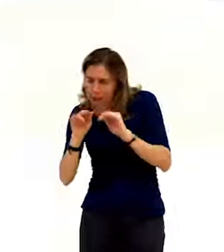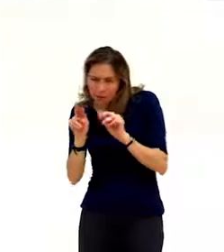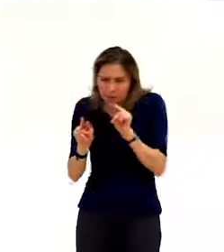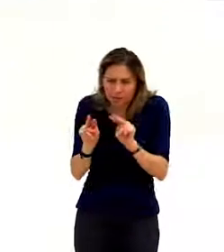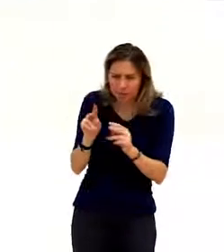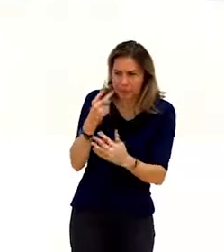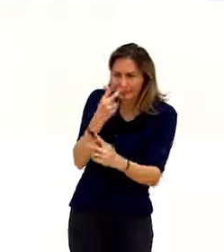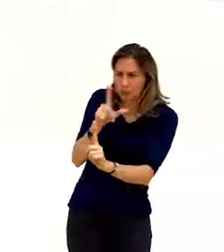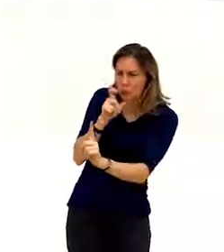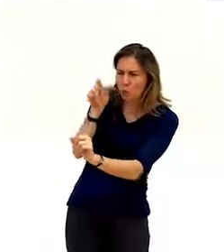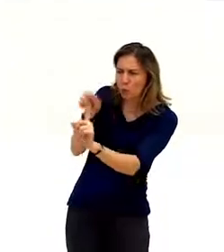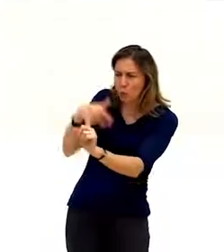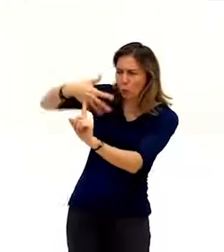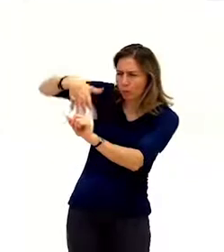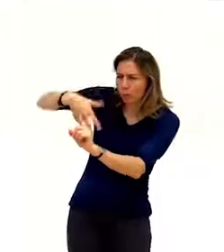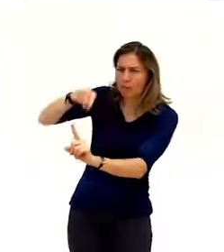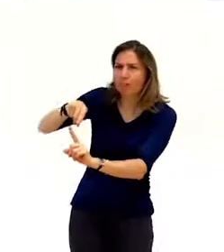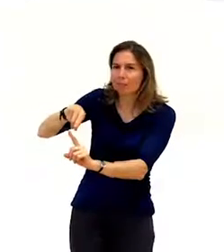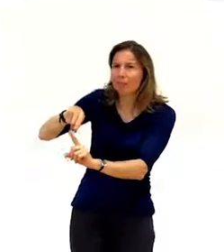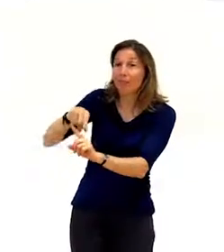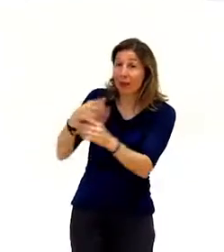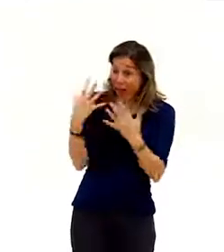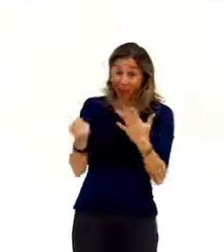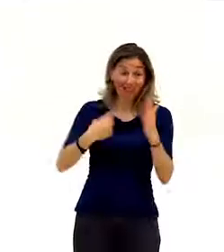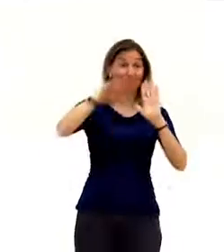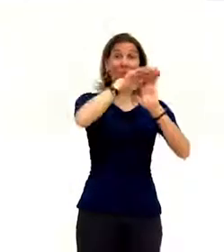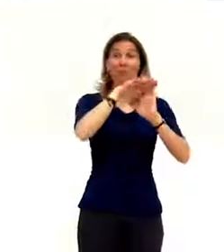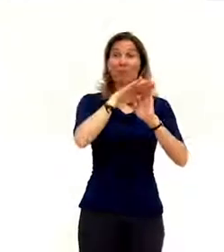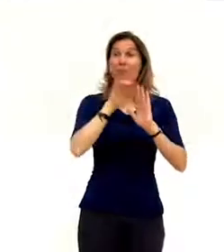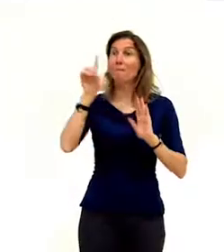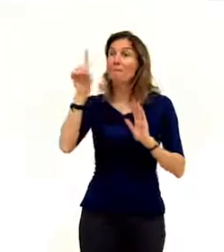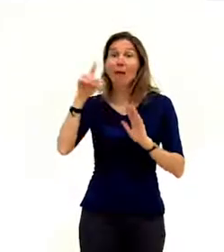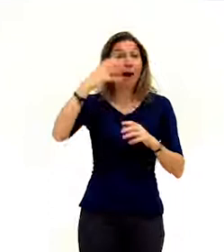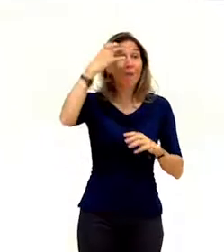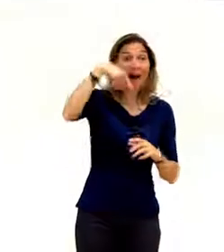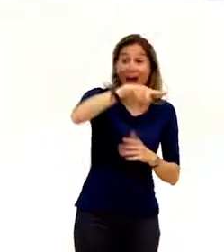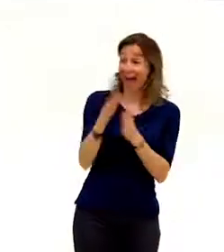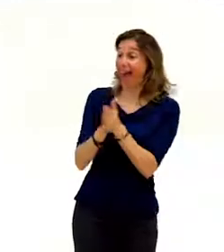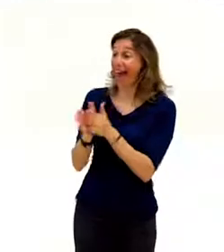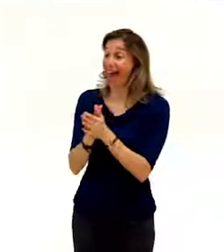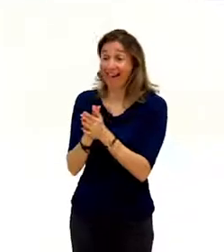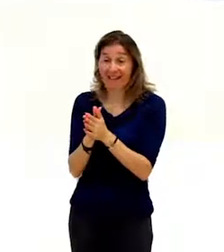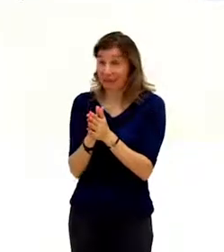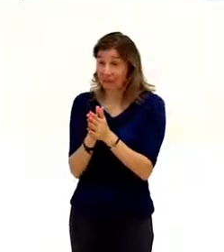don't want to. They're afraid of. They're afraid of challenges.